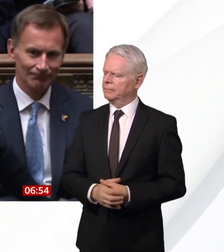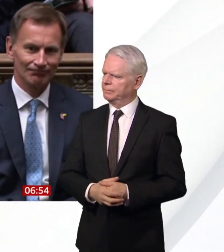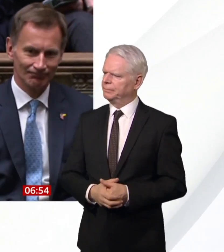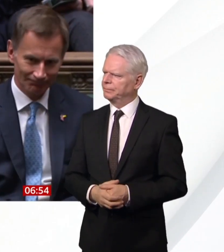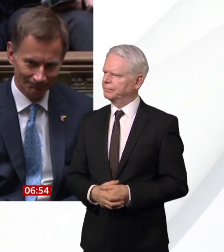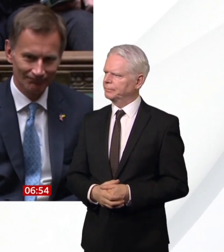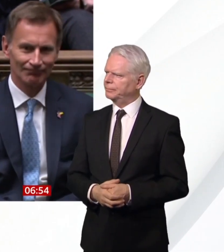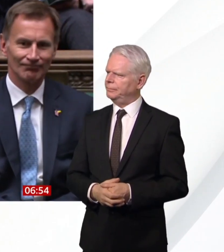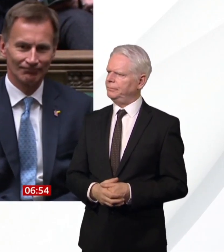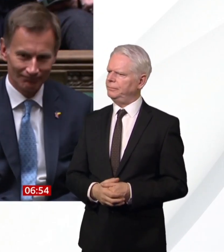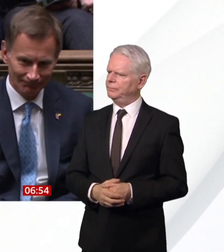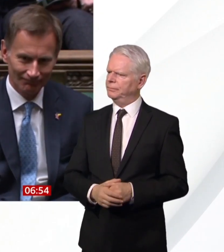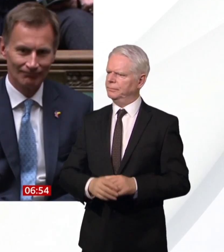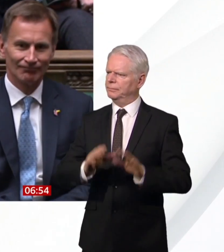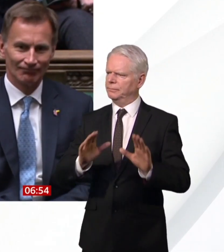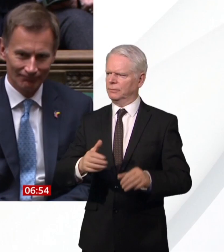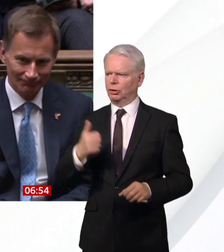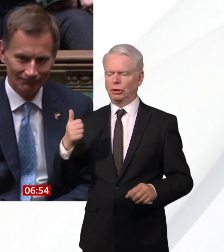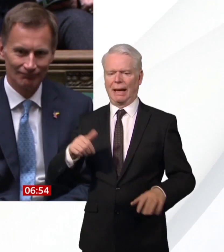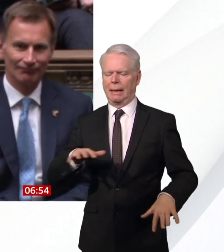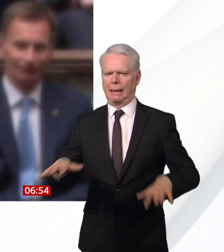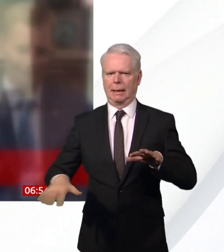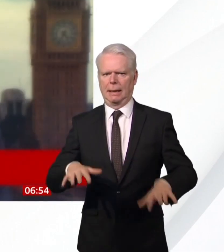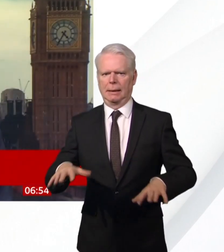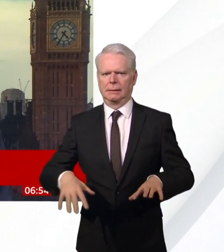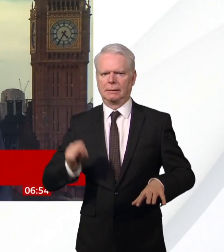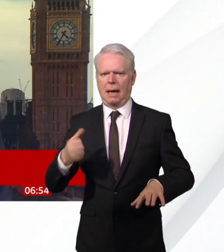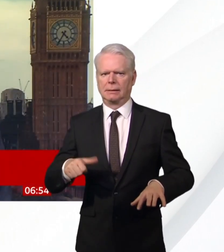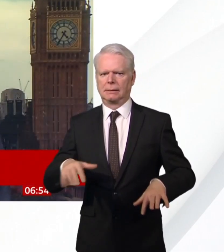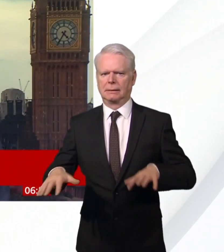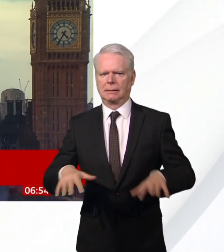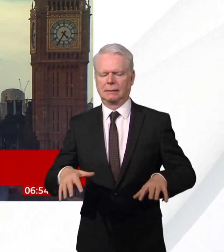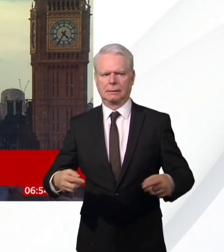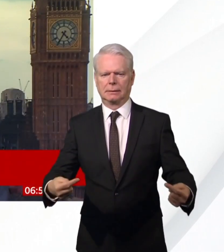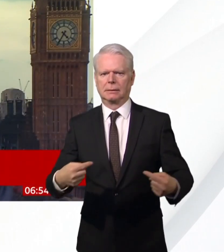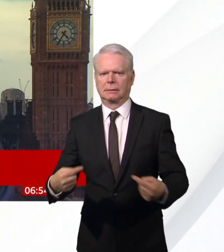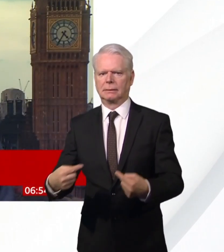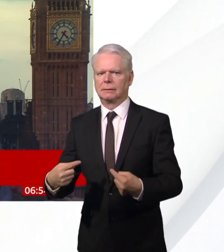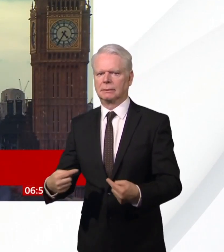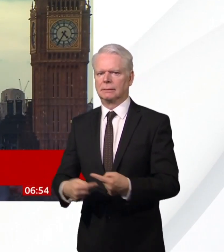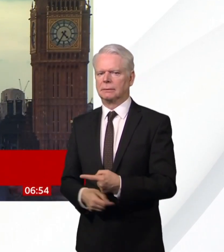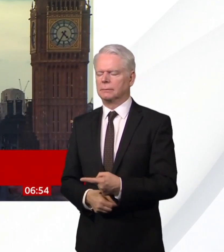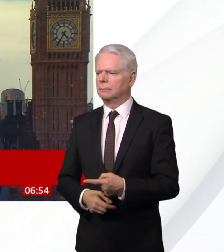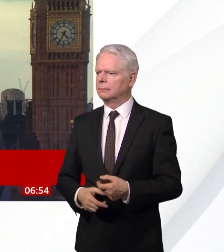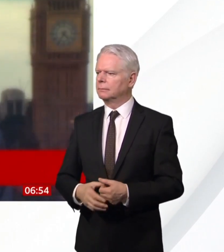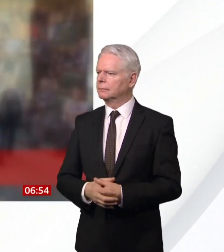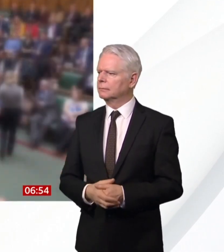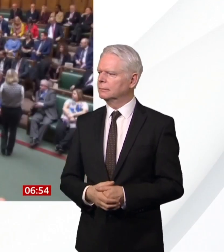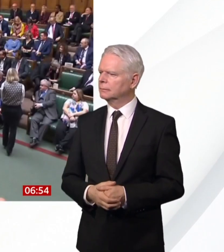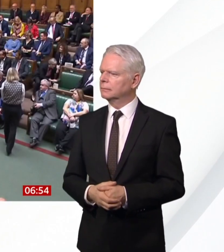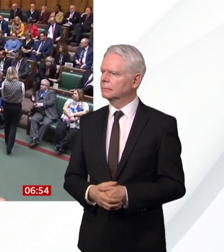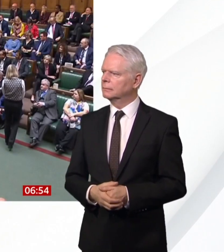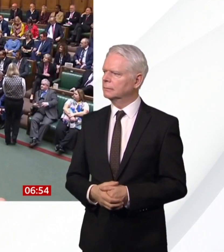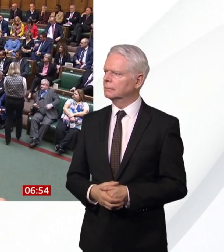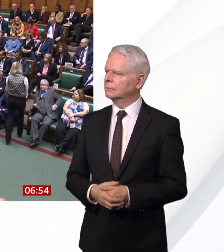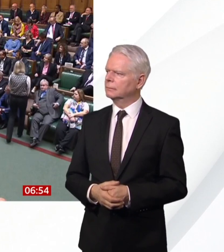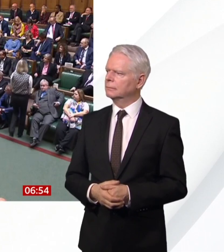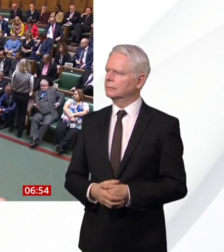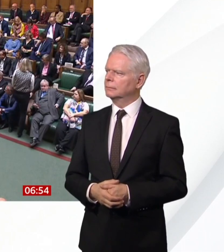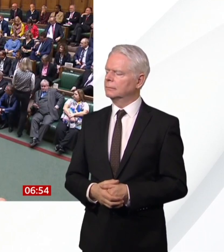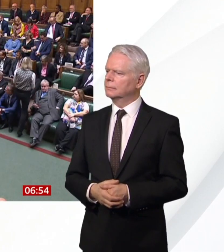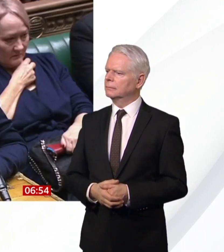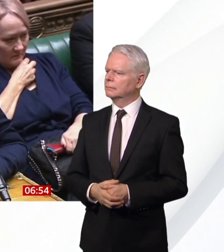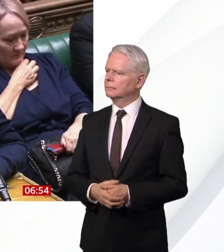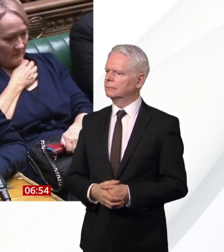for about an hour, it looked like she might survive. But Suella Braverman has resigned as Home Secretary. There are rumours,